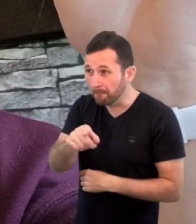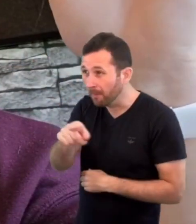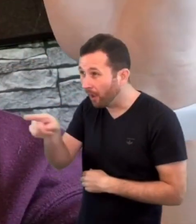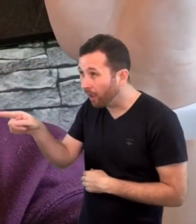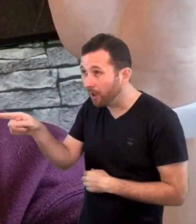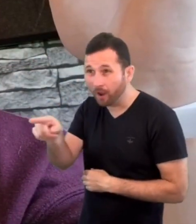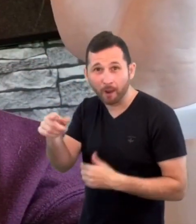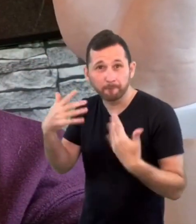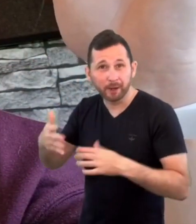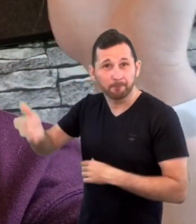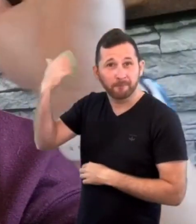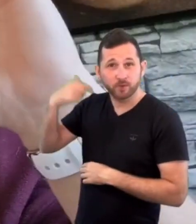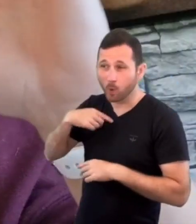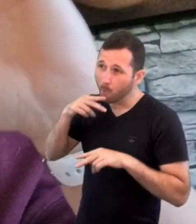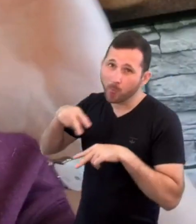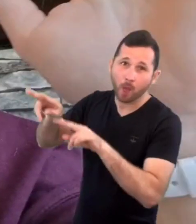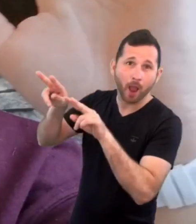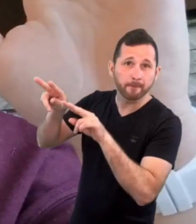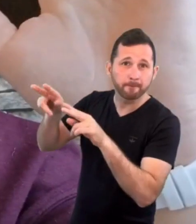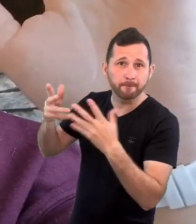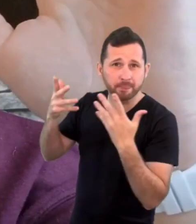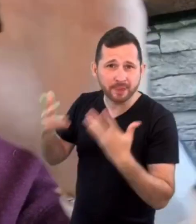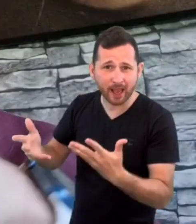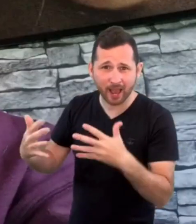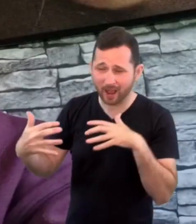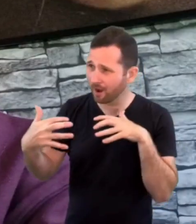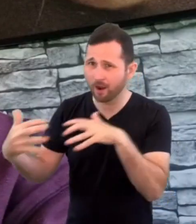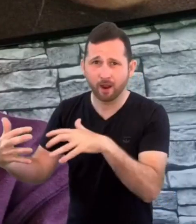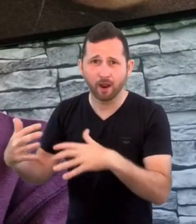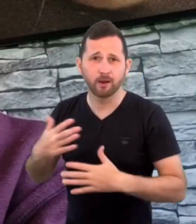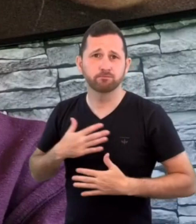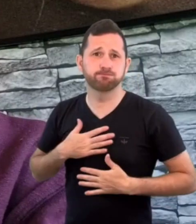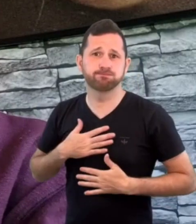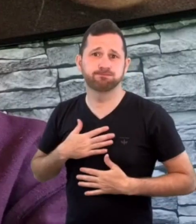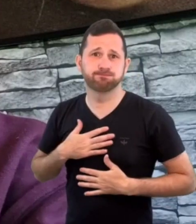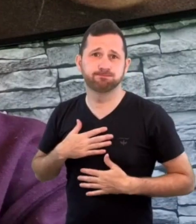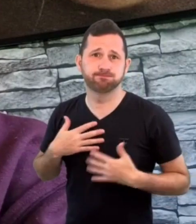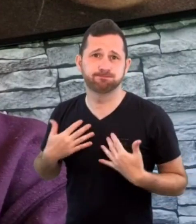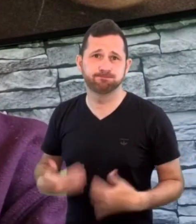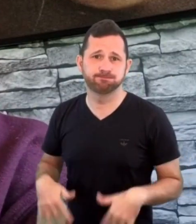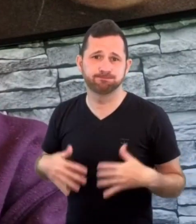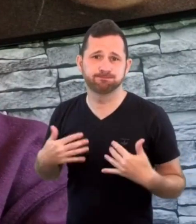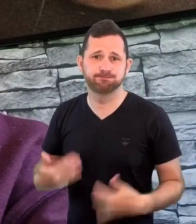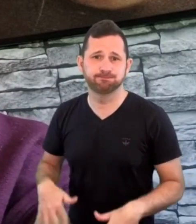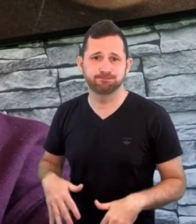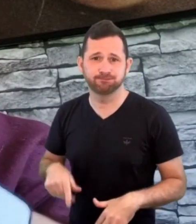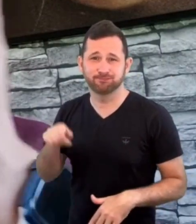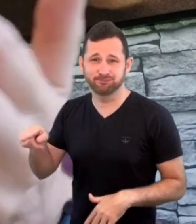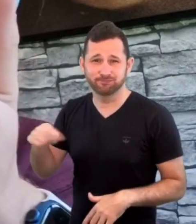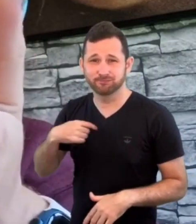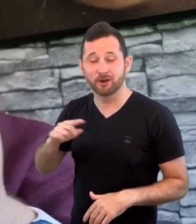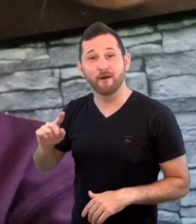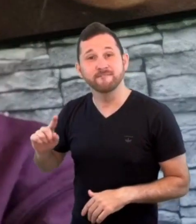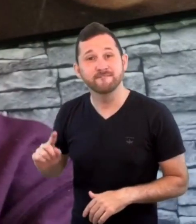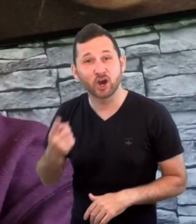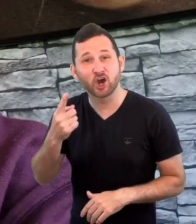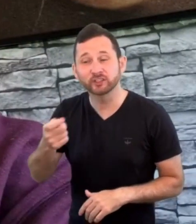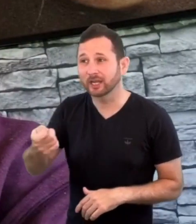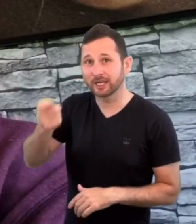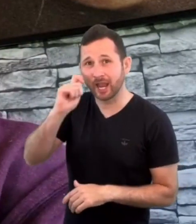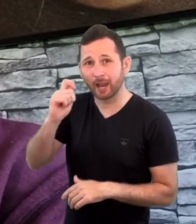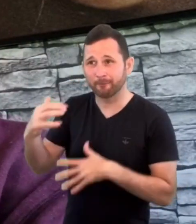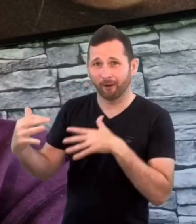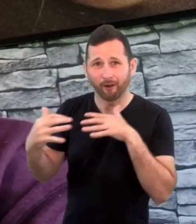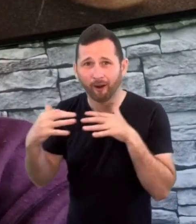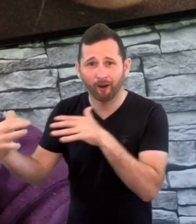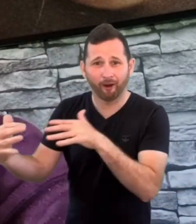to growing up and stuff, and it was pretty a pinch me moment that I'm now in this situation and receiving my first cap and